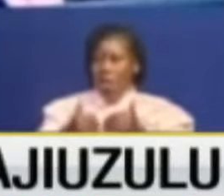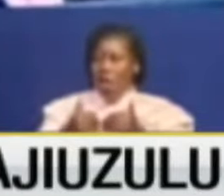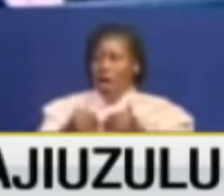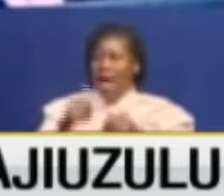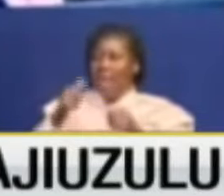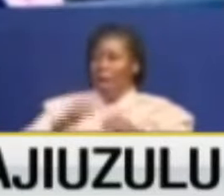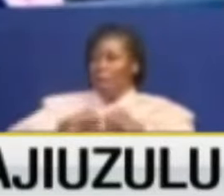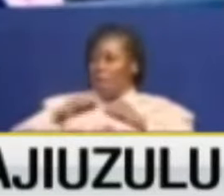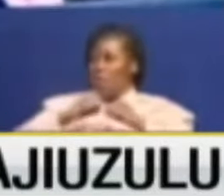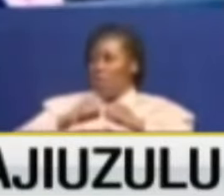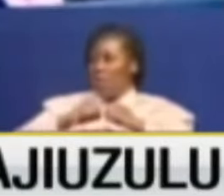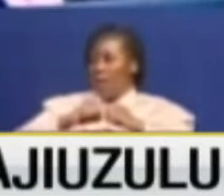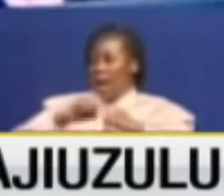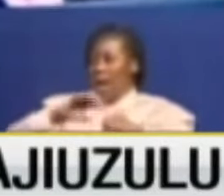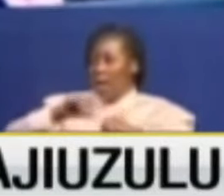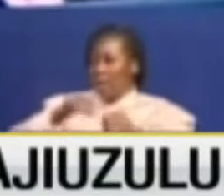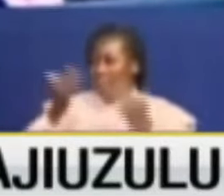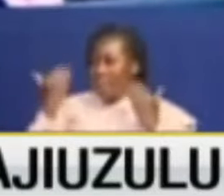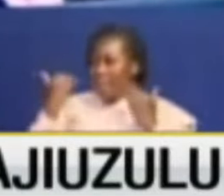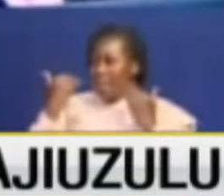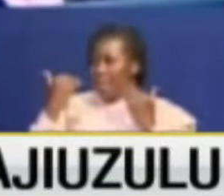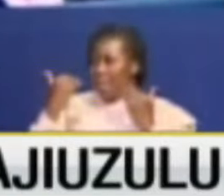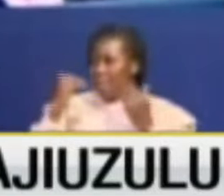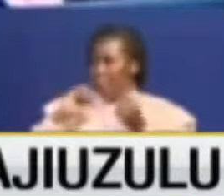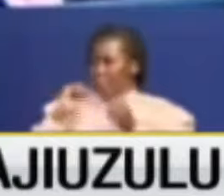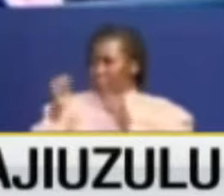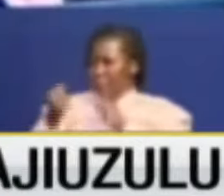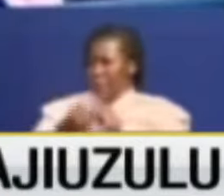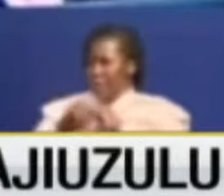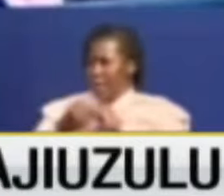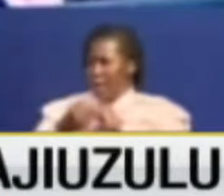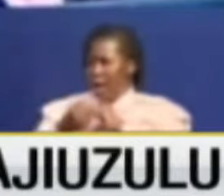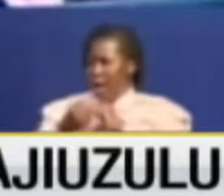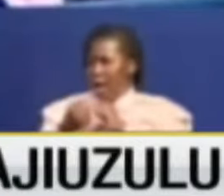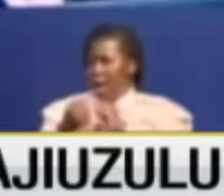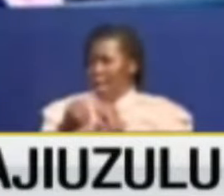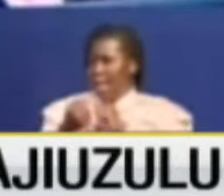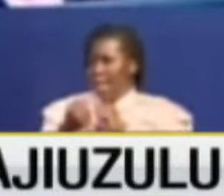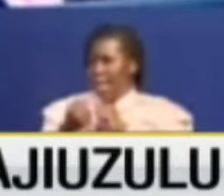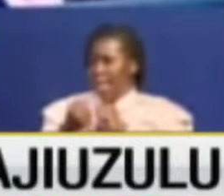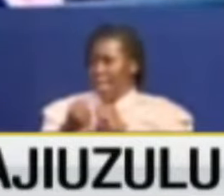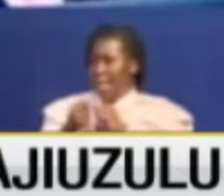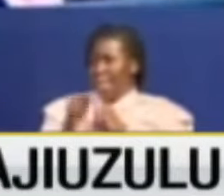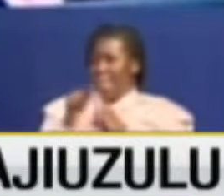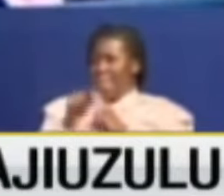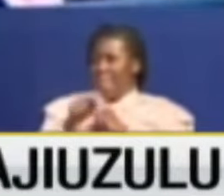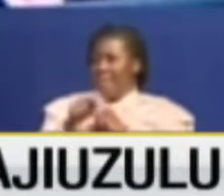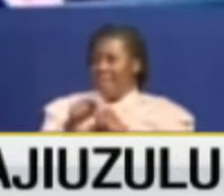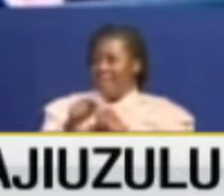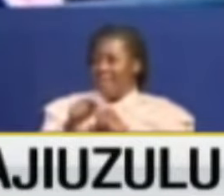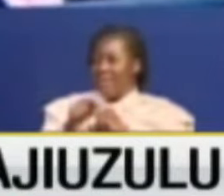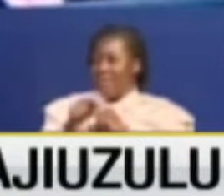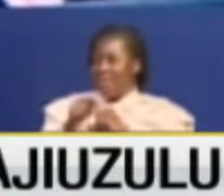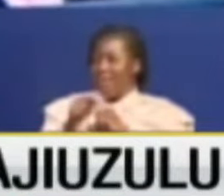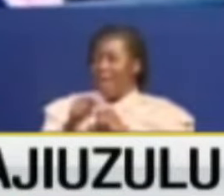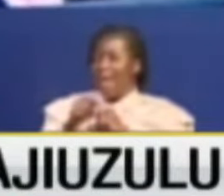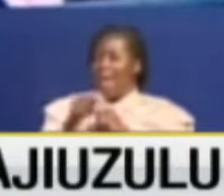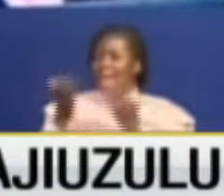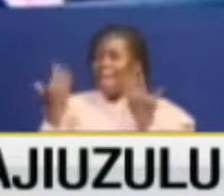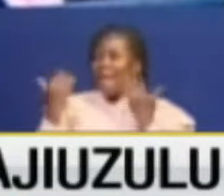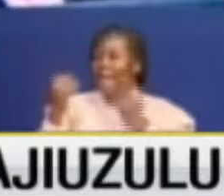Meru County Assembly transmitting a resolution of this nature from the Meru County